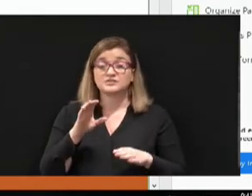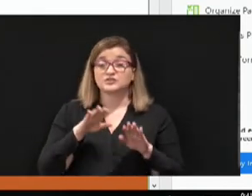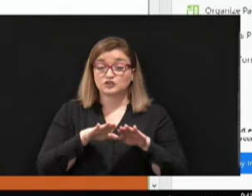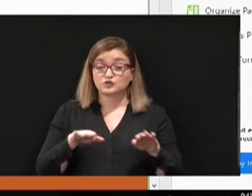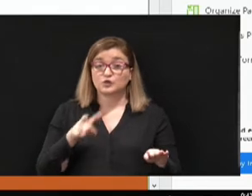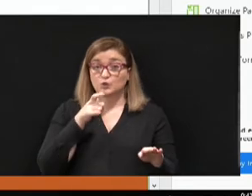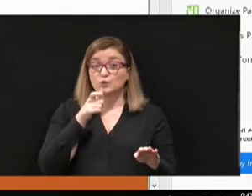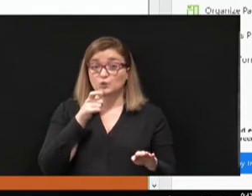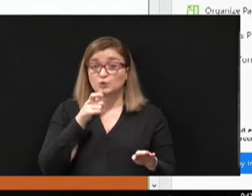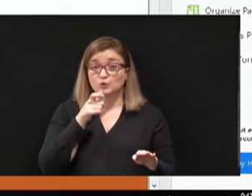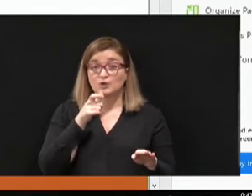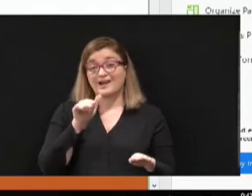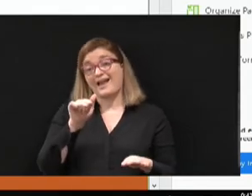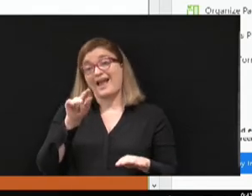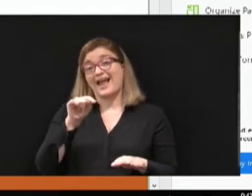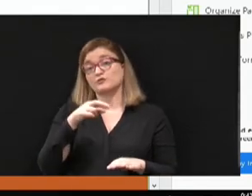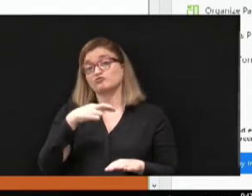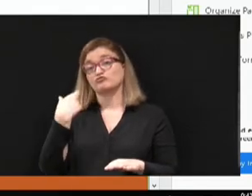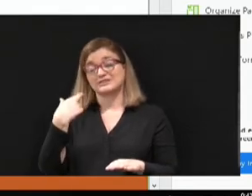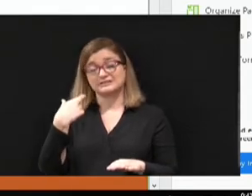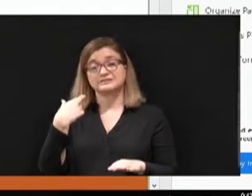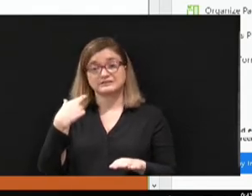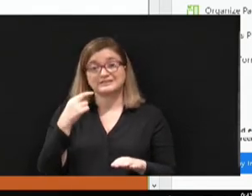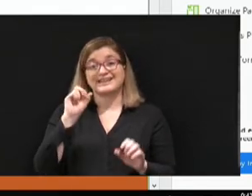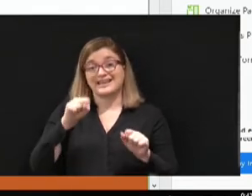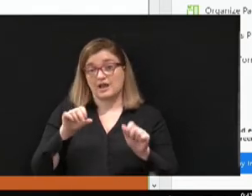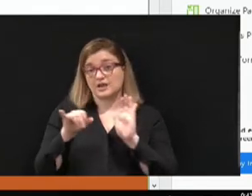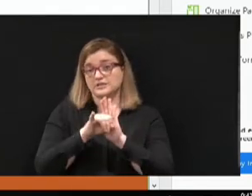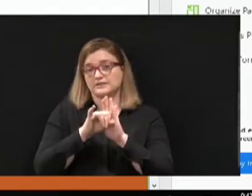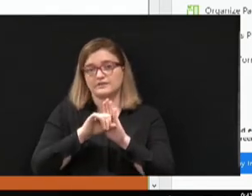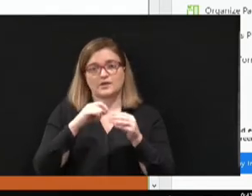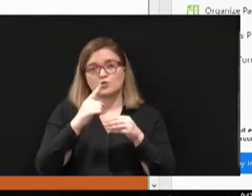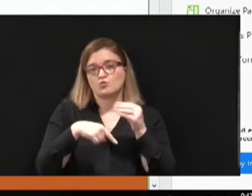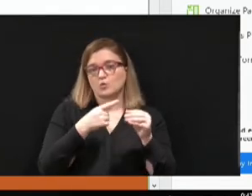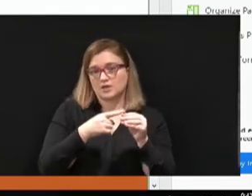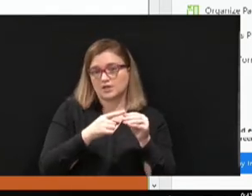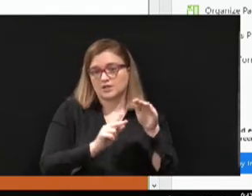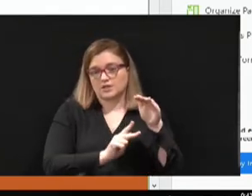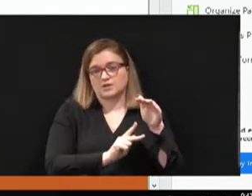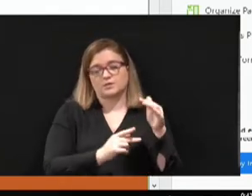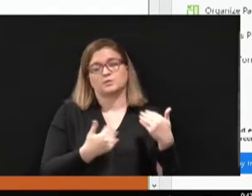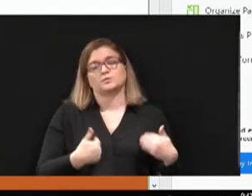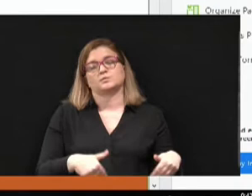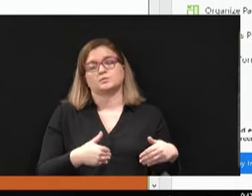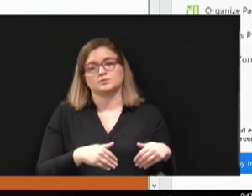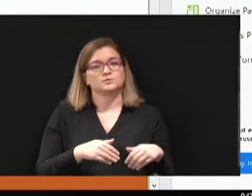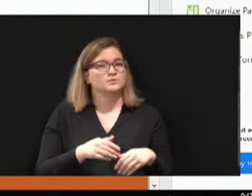in kindergarten. I think that's the biggest thing. We are not going to wait.